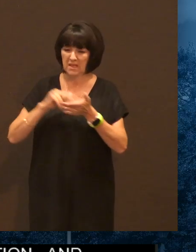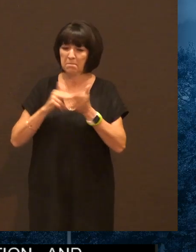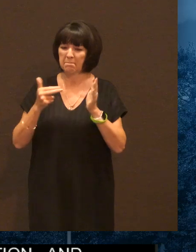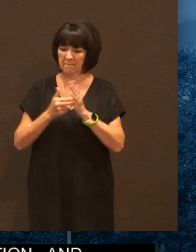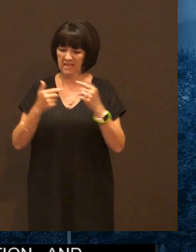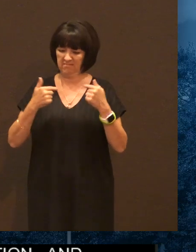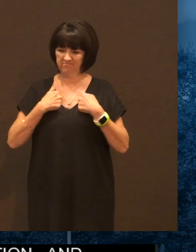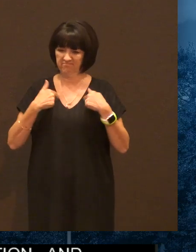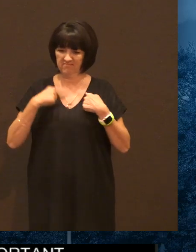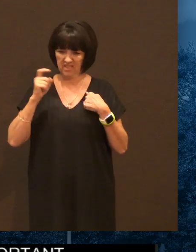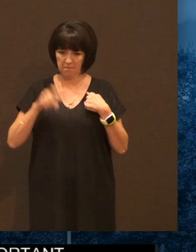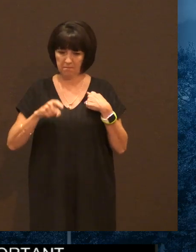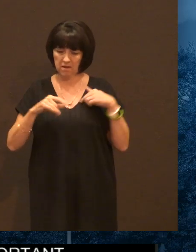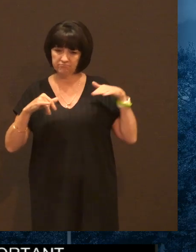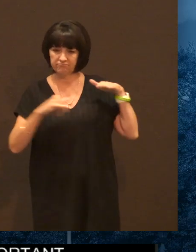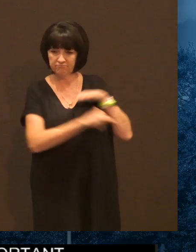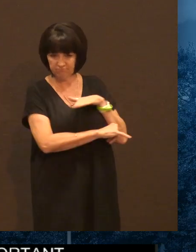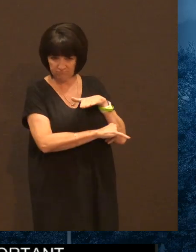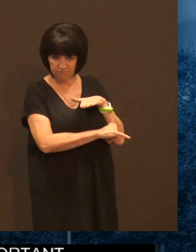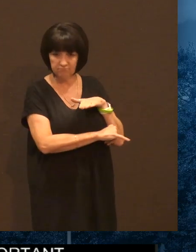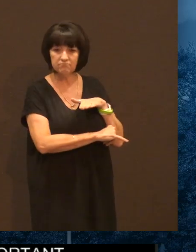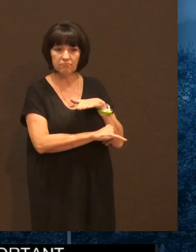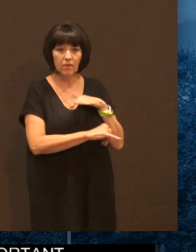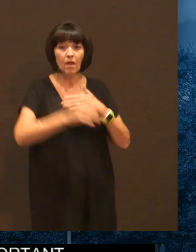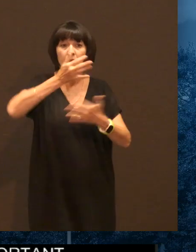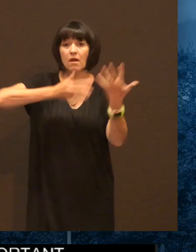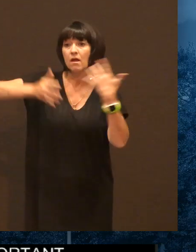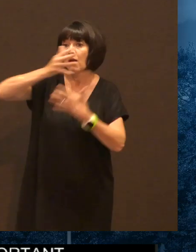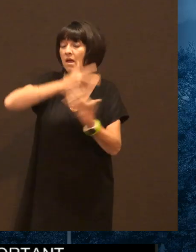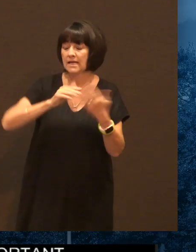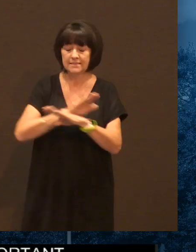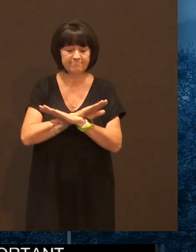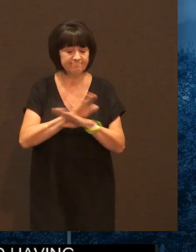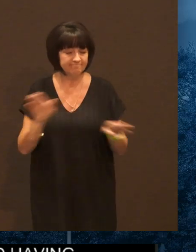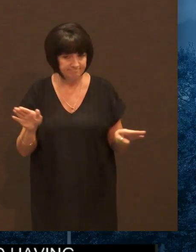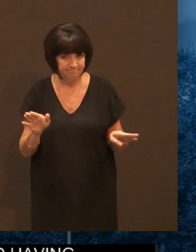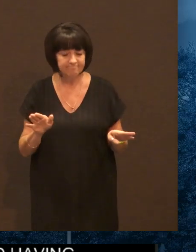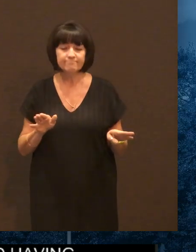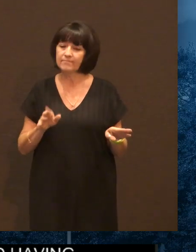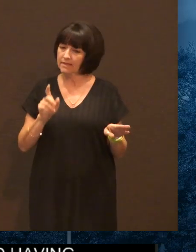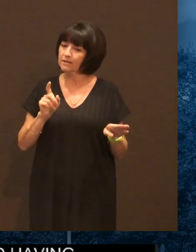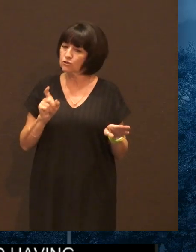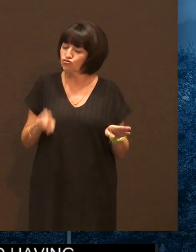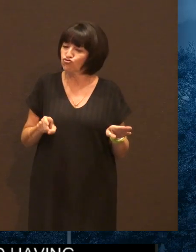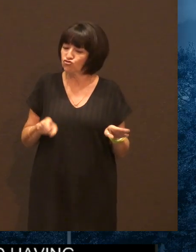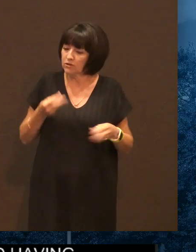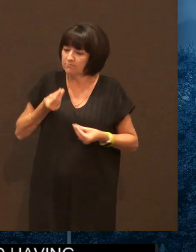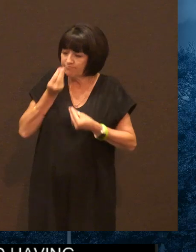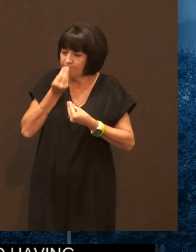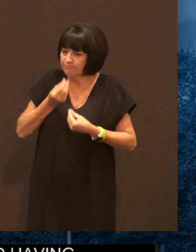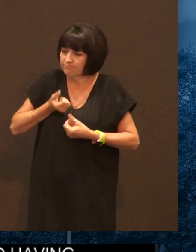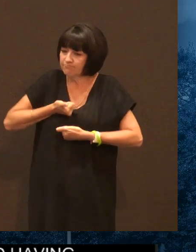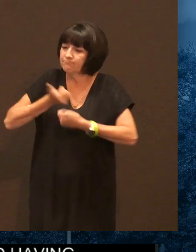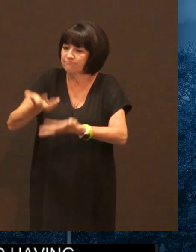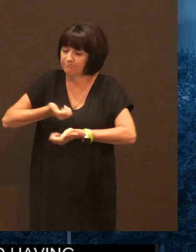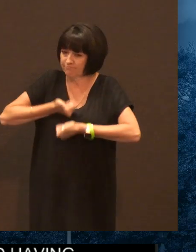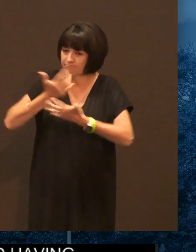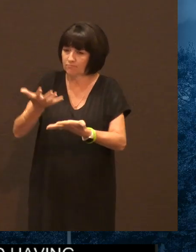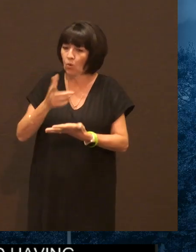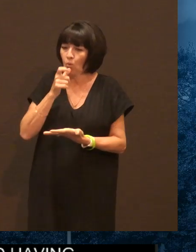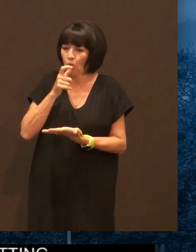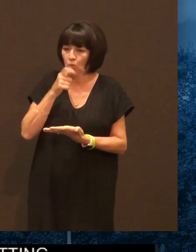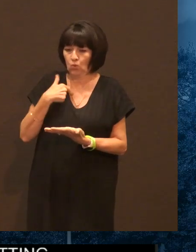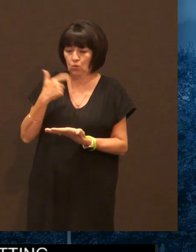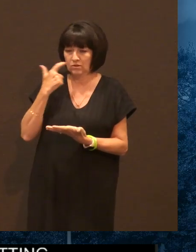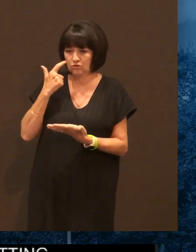as appropriate and monitoring their symptoms and getting tested. So we do have the capacity. It's really important that the public